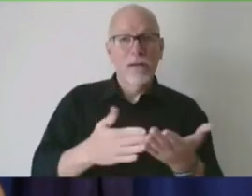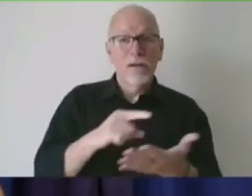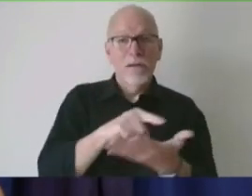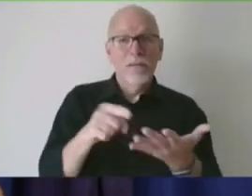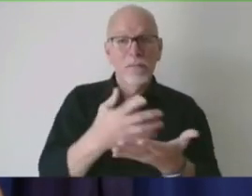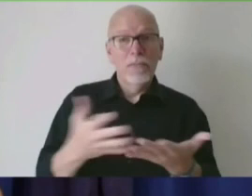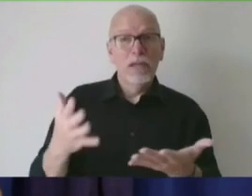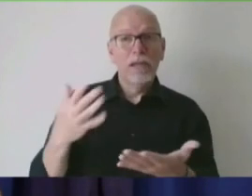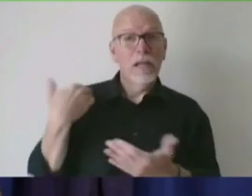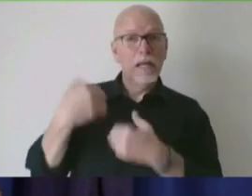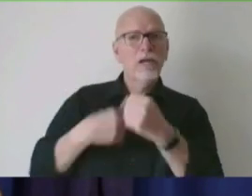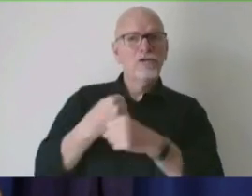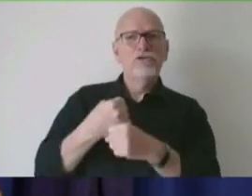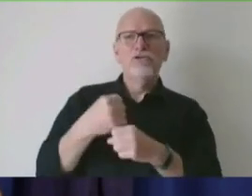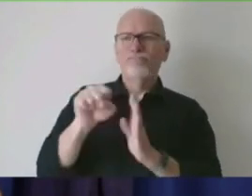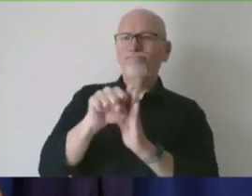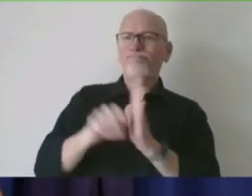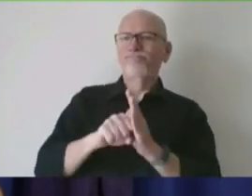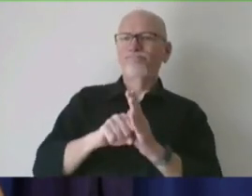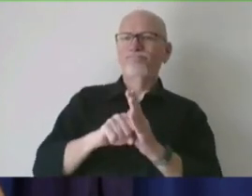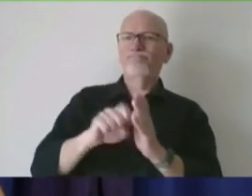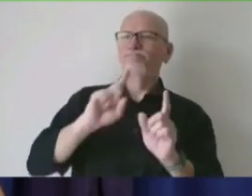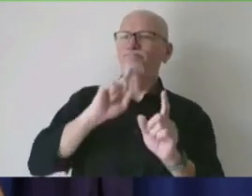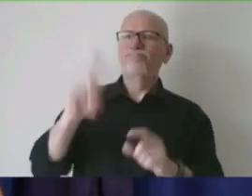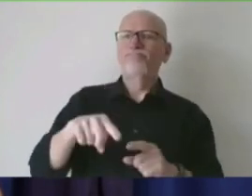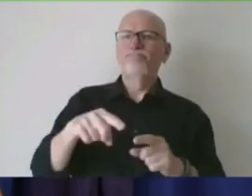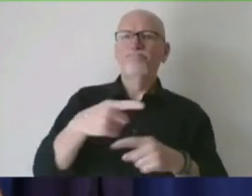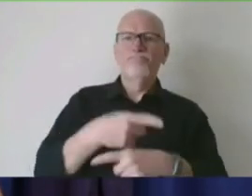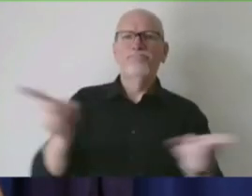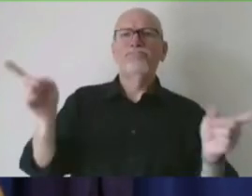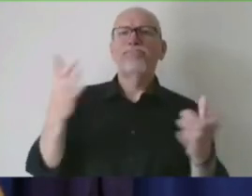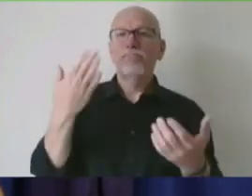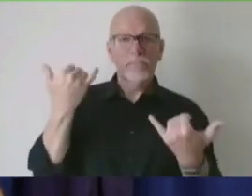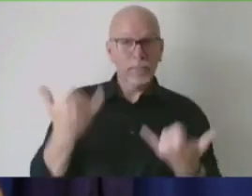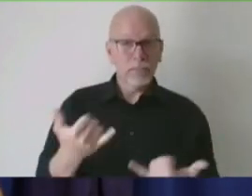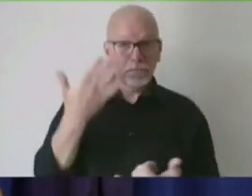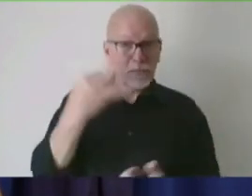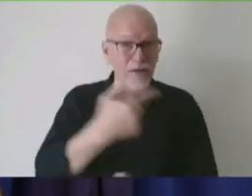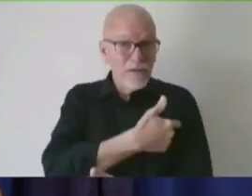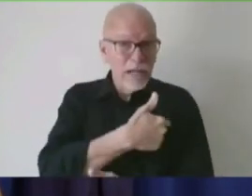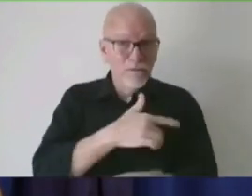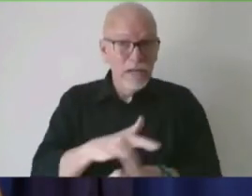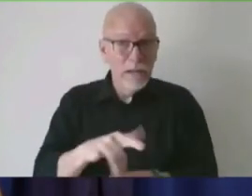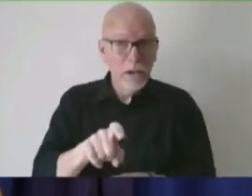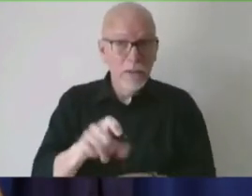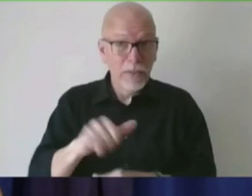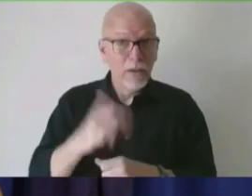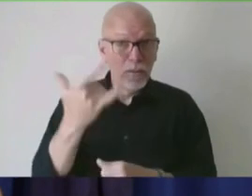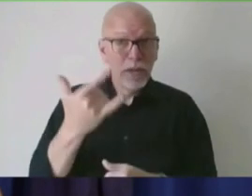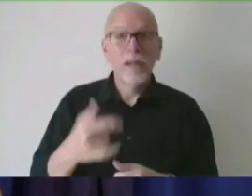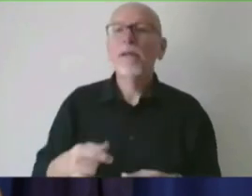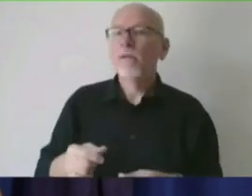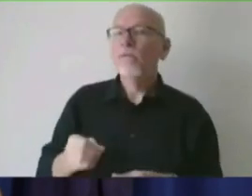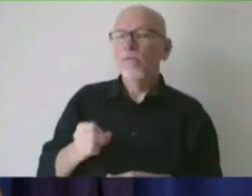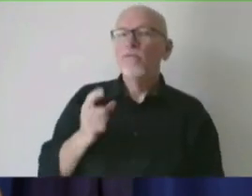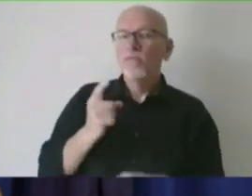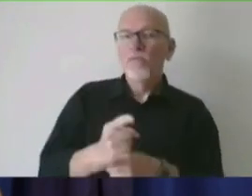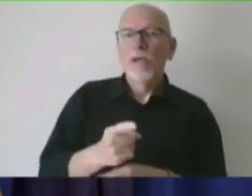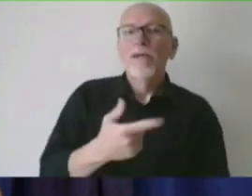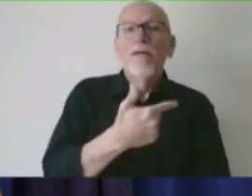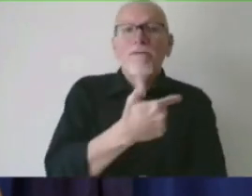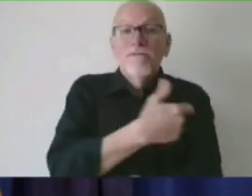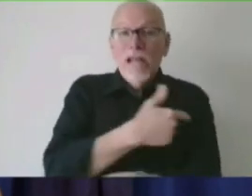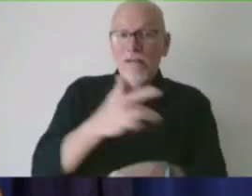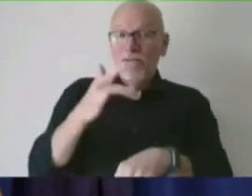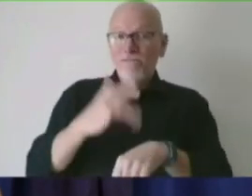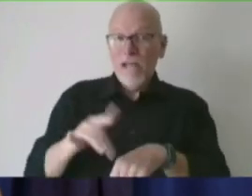were required statewide? Is it because vaccinations are available? Right. Vaccinations are available and have been available for